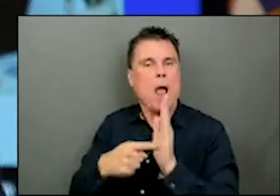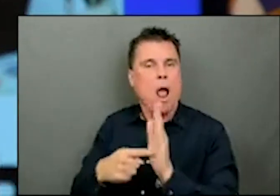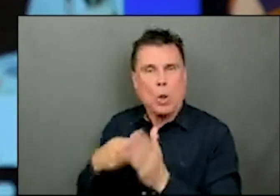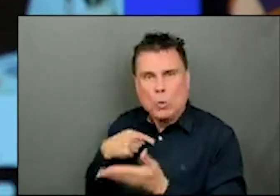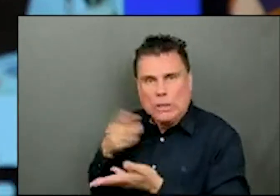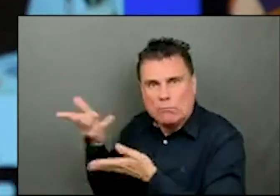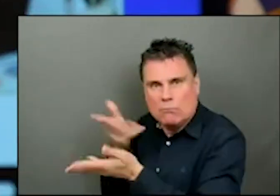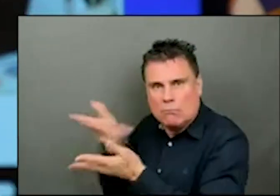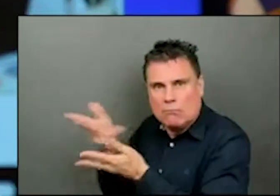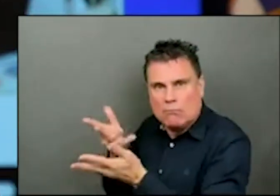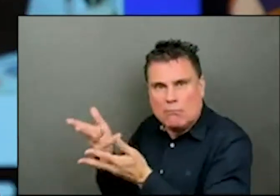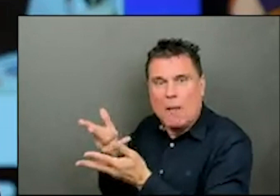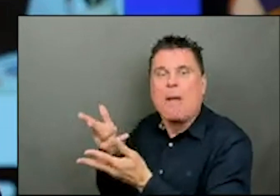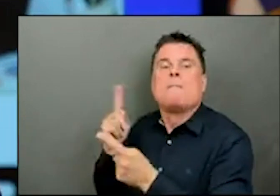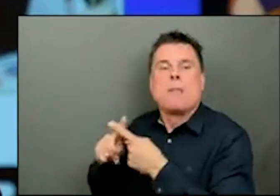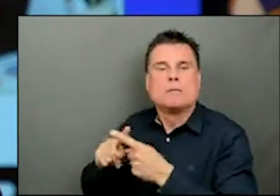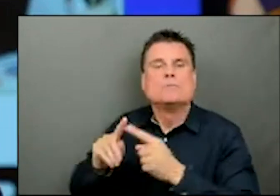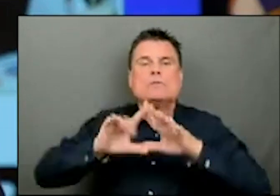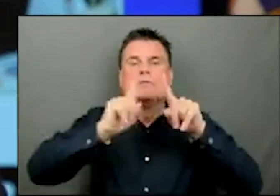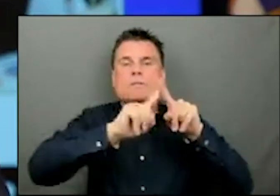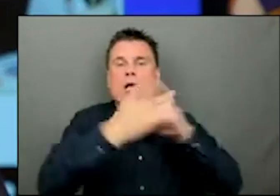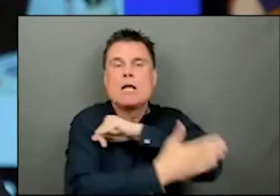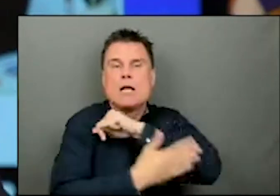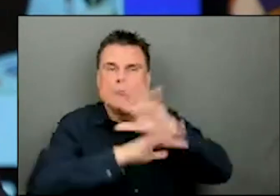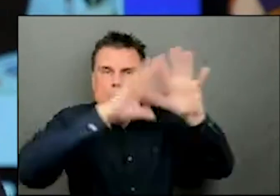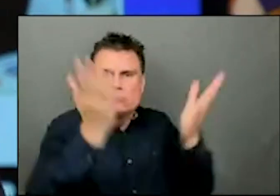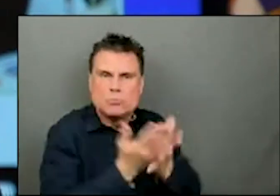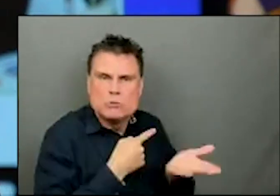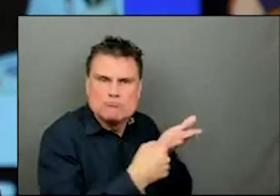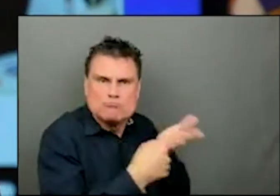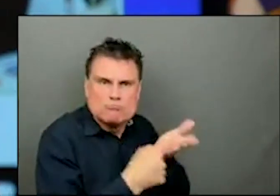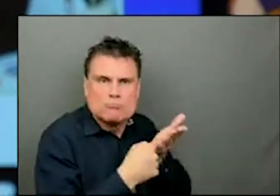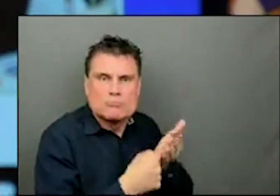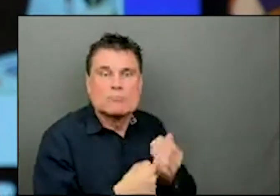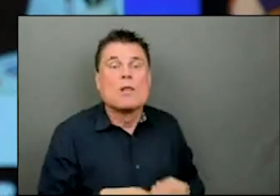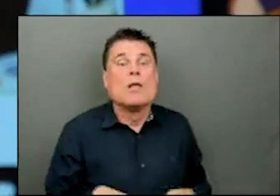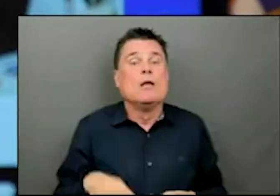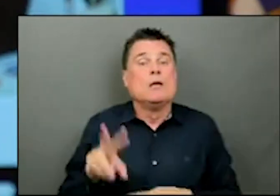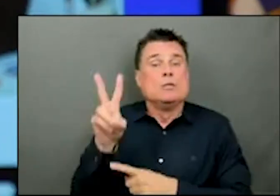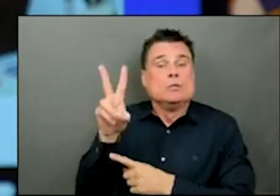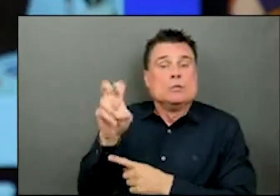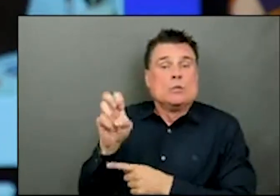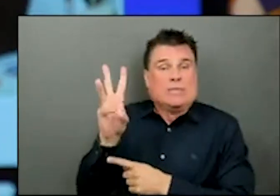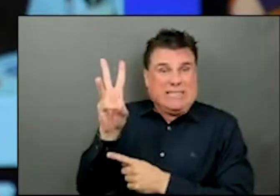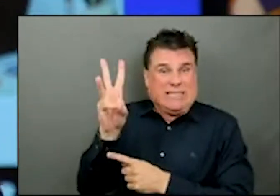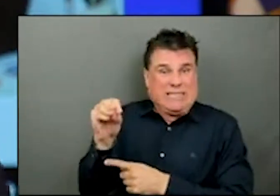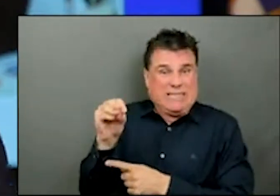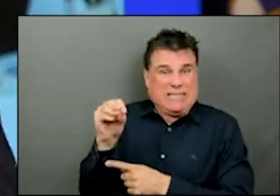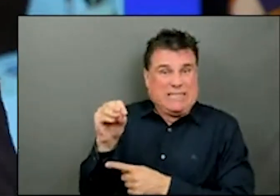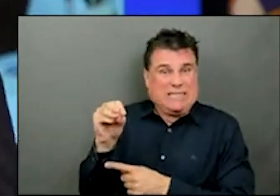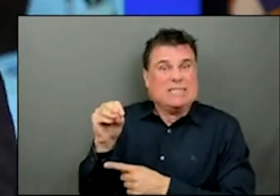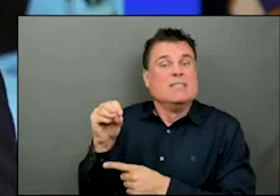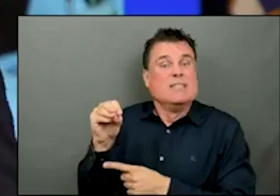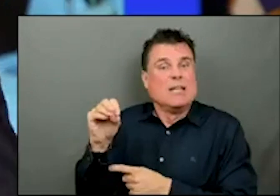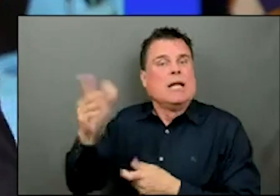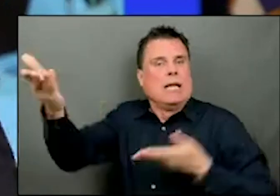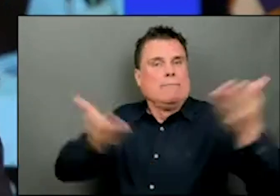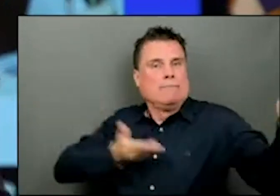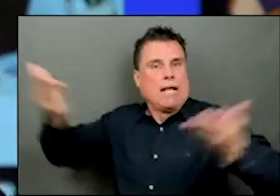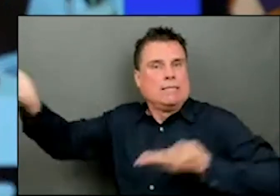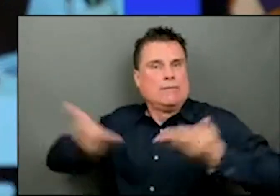Ravi advised me that there was a briefing this morning, 260 invitations around the world,